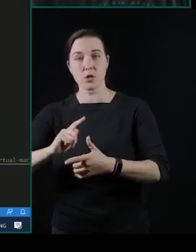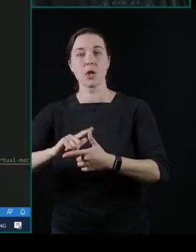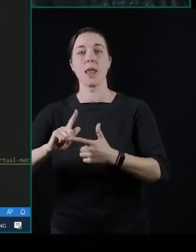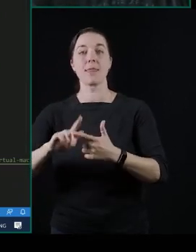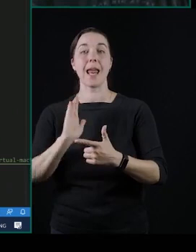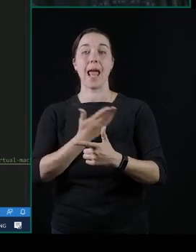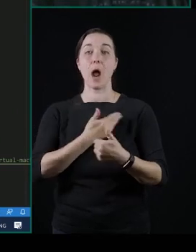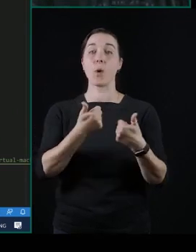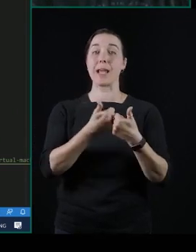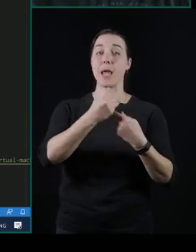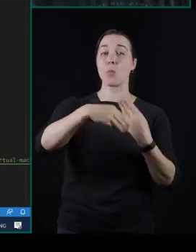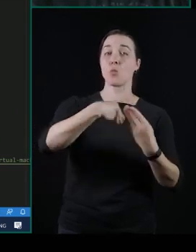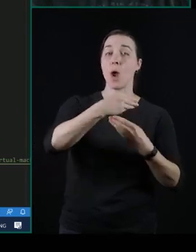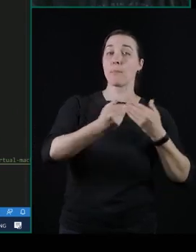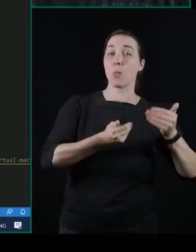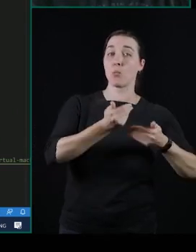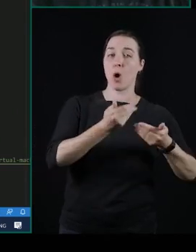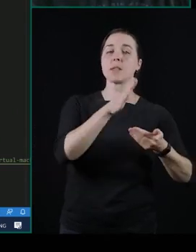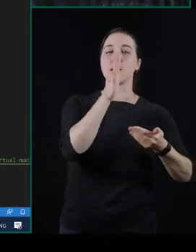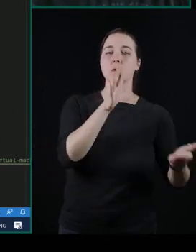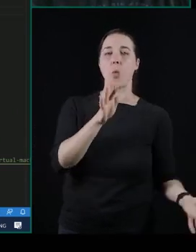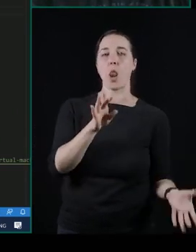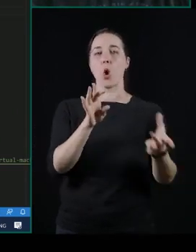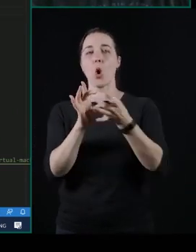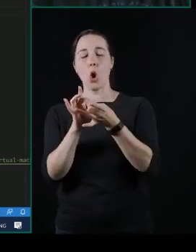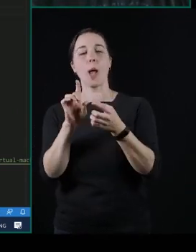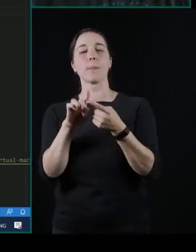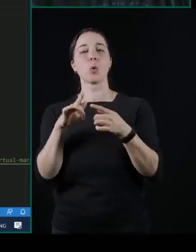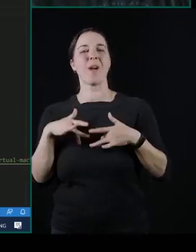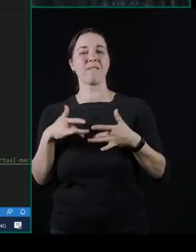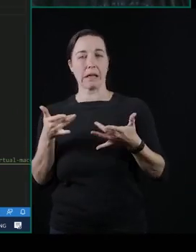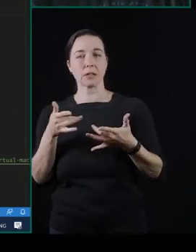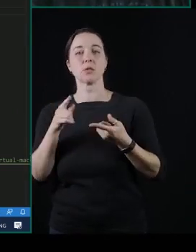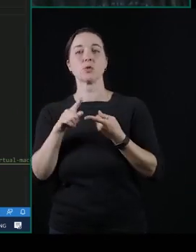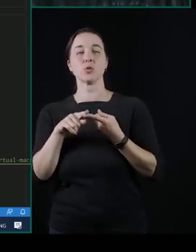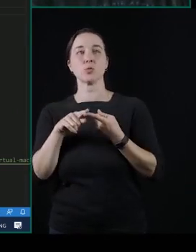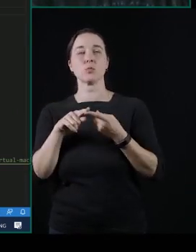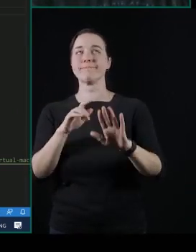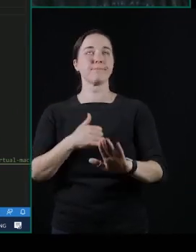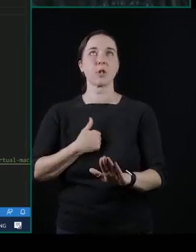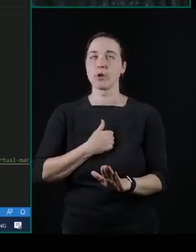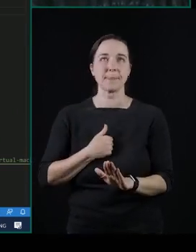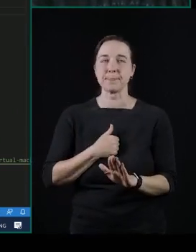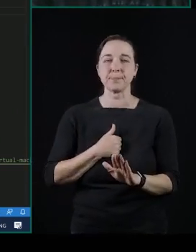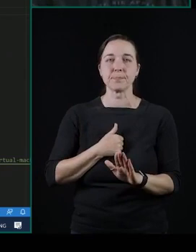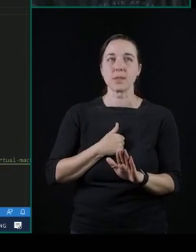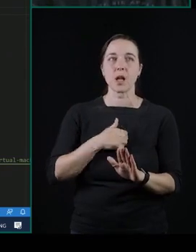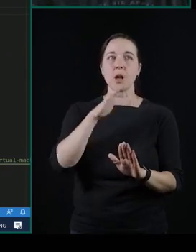game wrapper process will hook up to events to